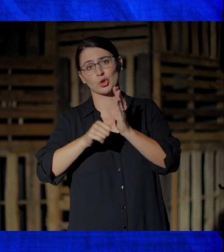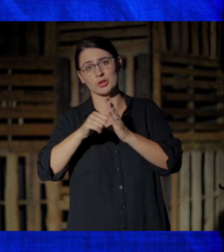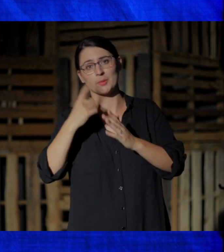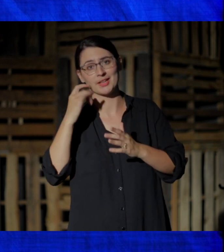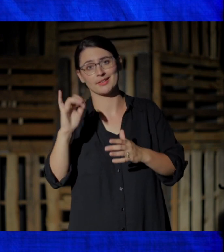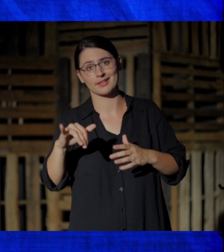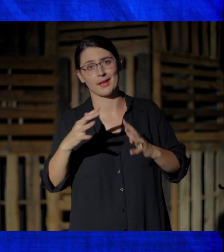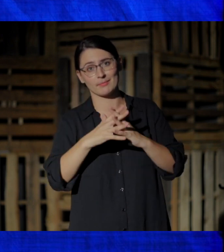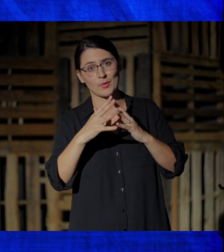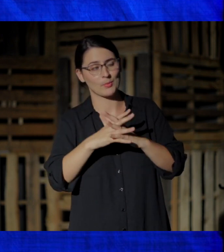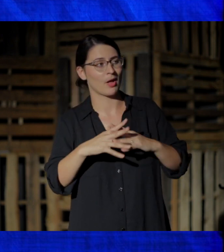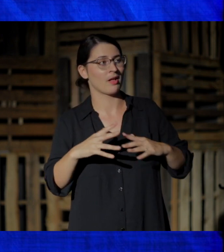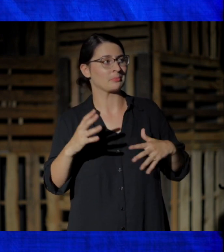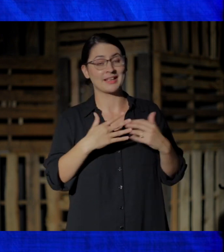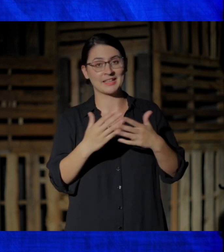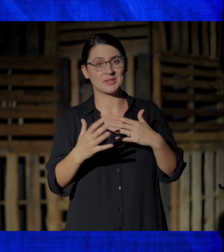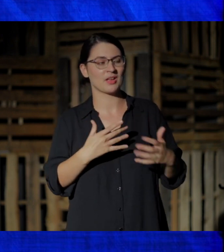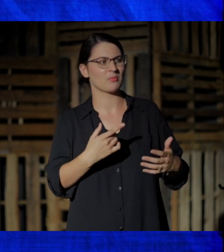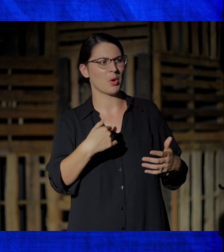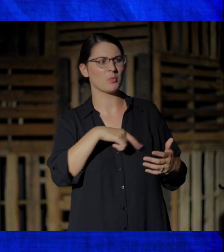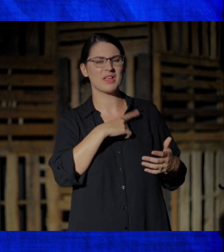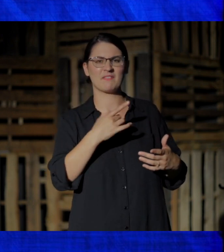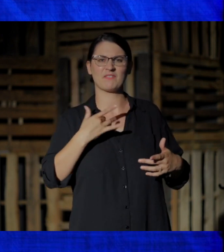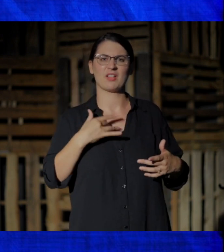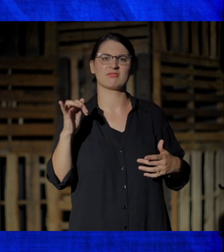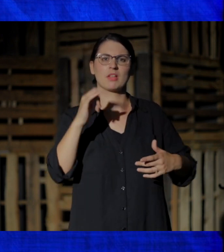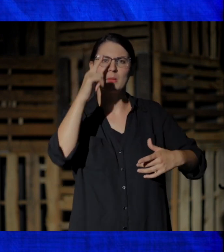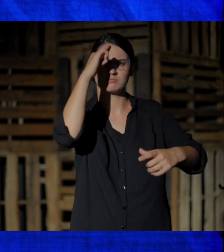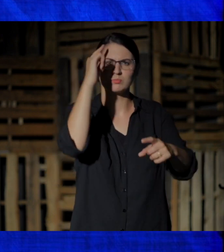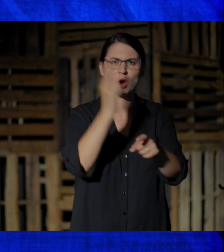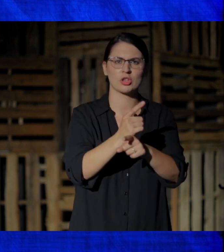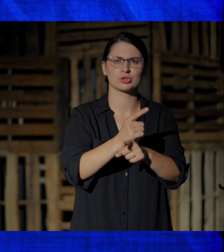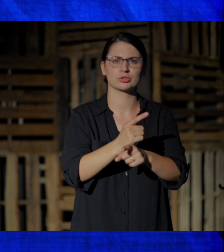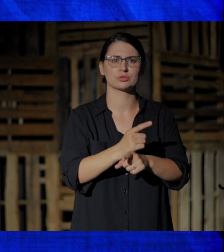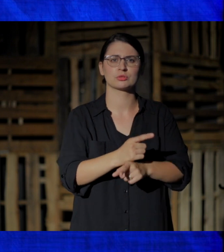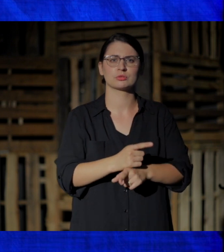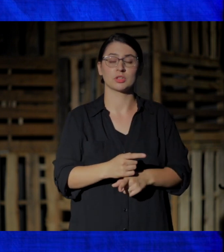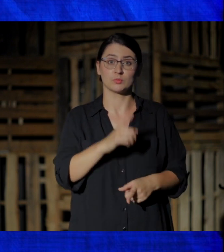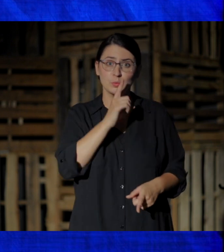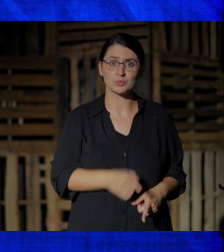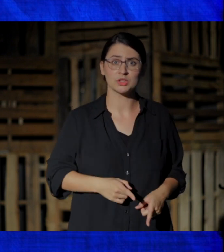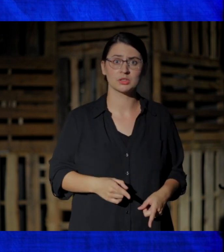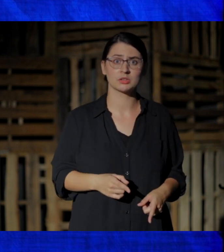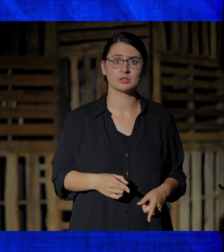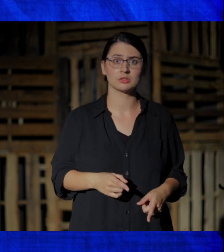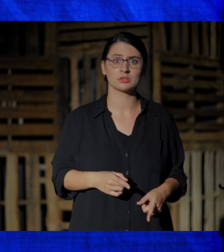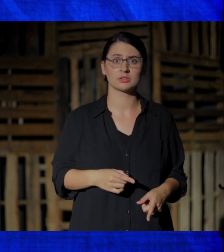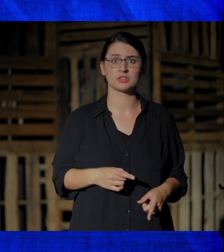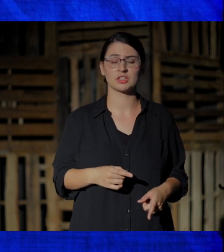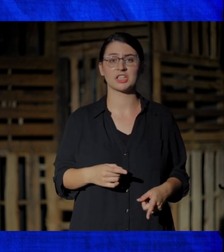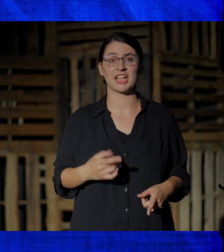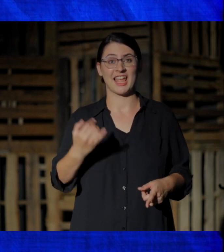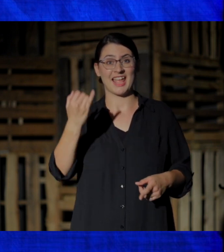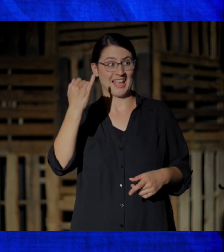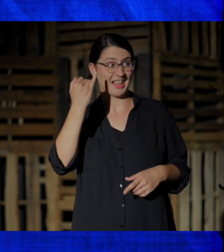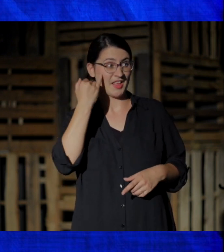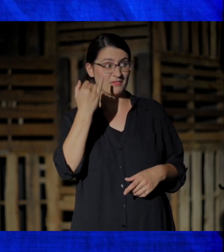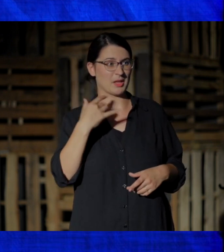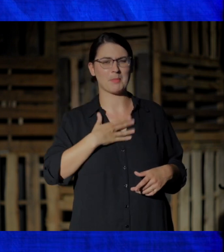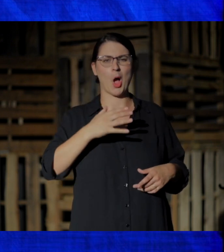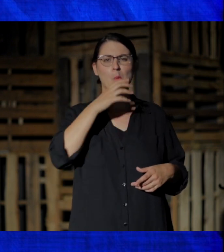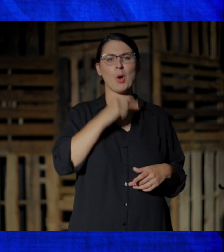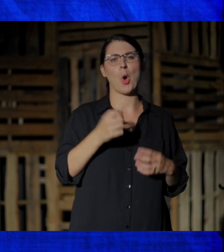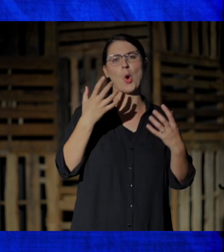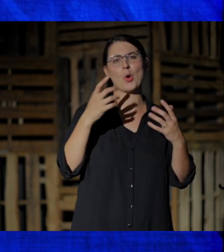of real brotherhood, I mean, it's real too. Go slap one of my old teammates, see what I do about it. You know what I mean? Like, let's see, I ain't going to make no